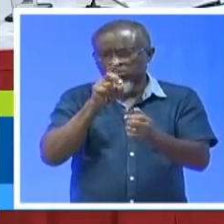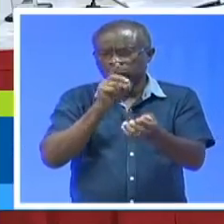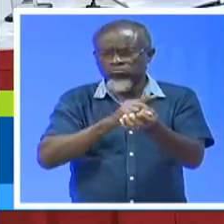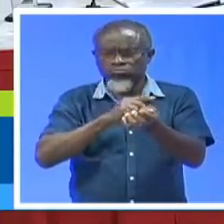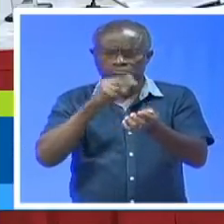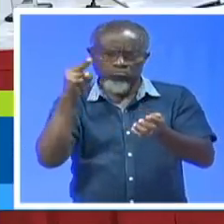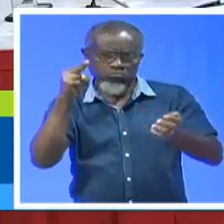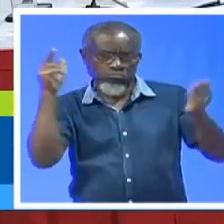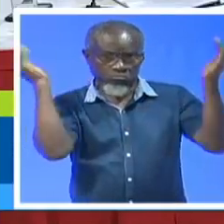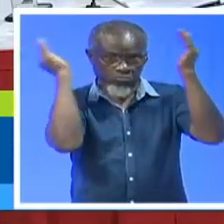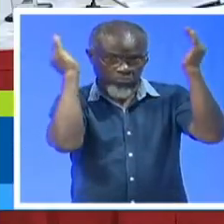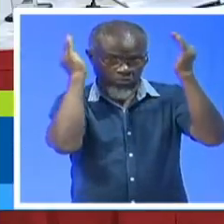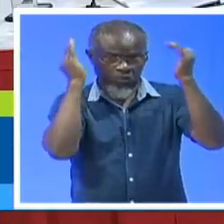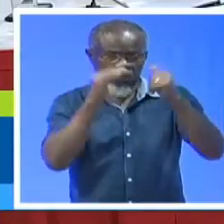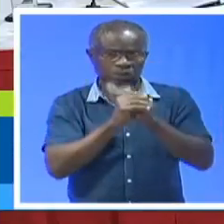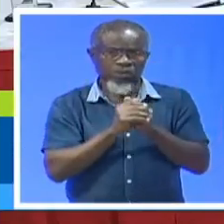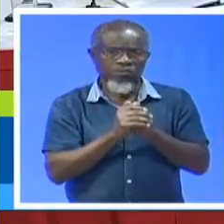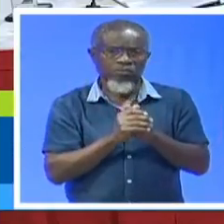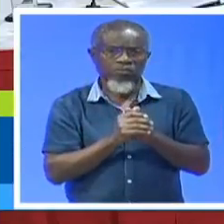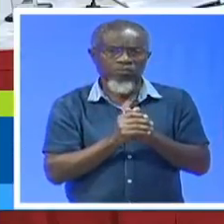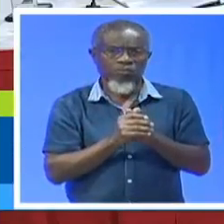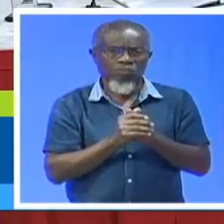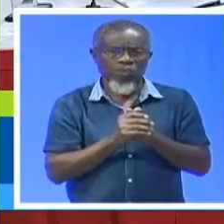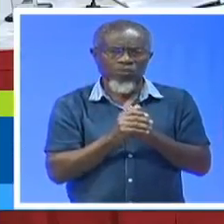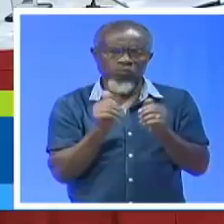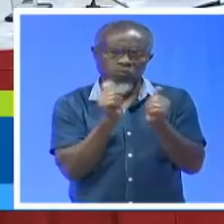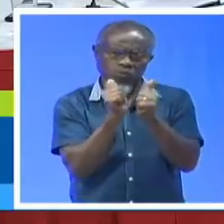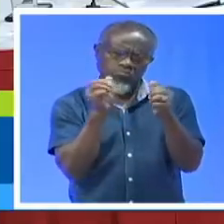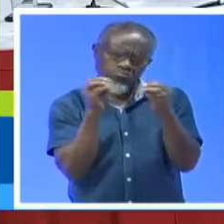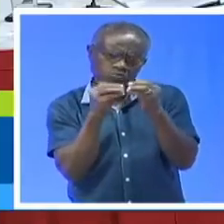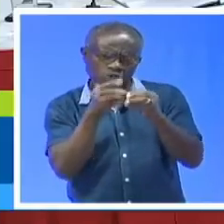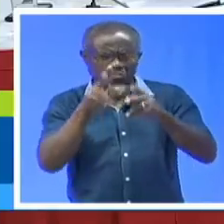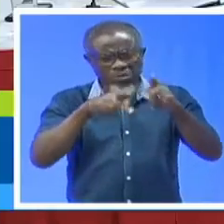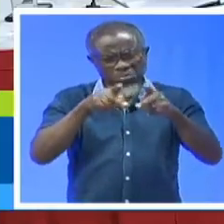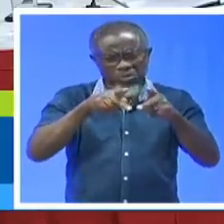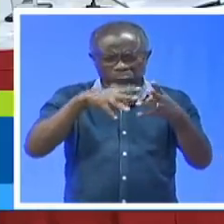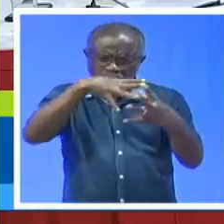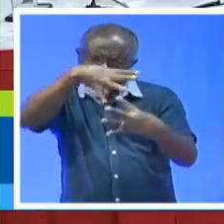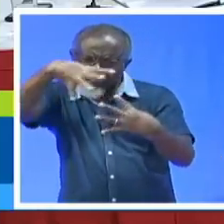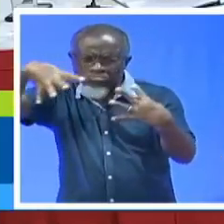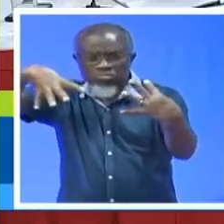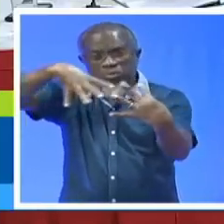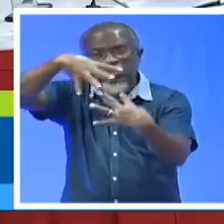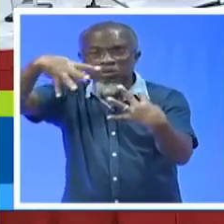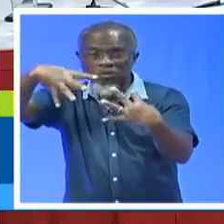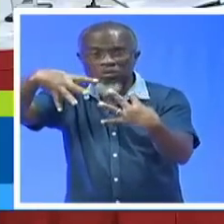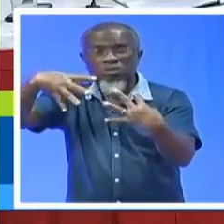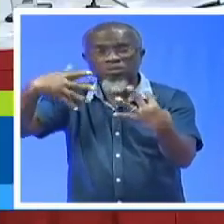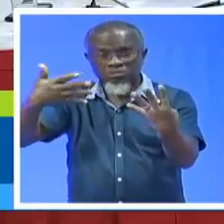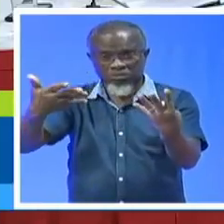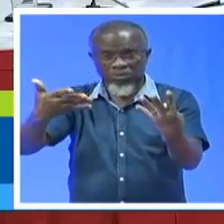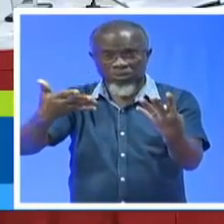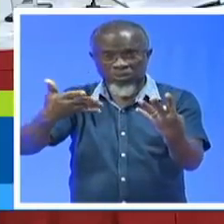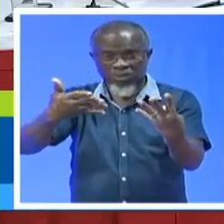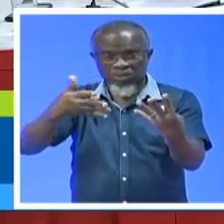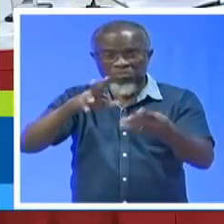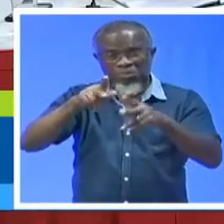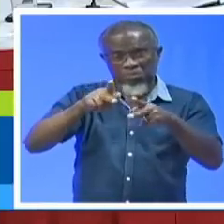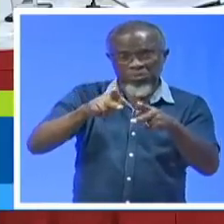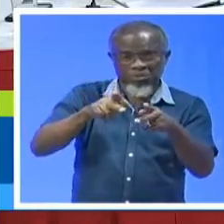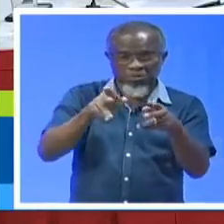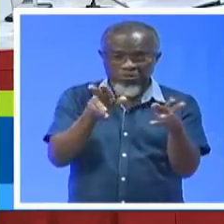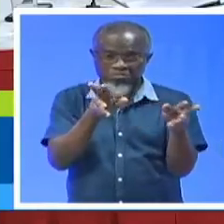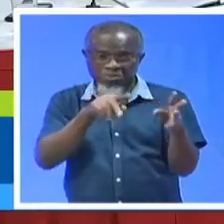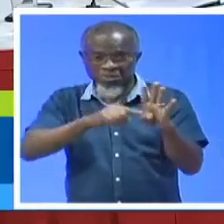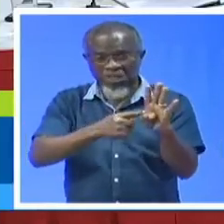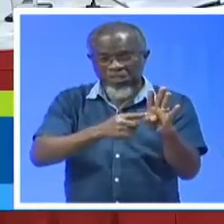Hines is, with more people circulating or beginning to circulate as people begin to shop for Christmas